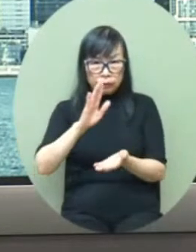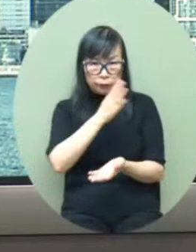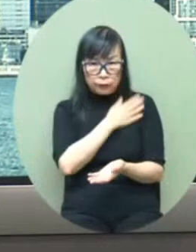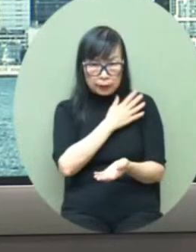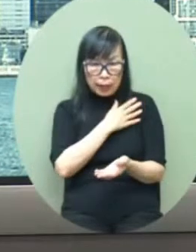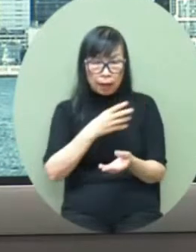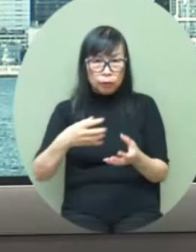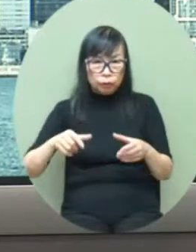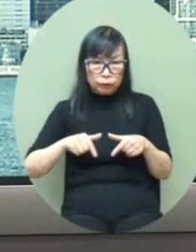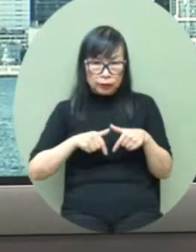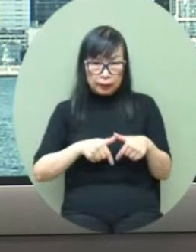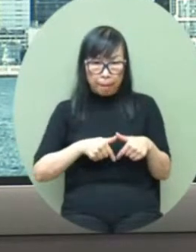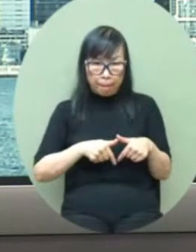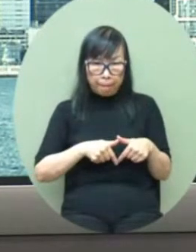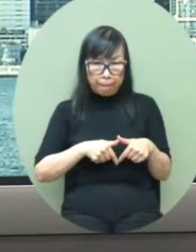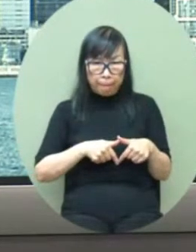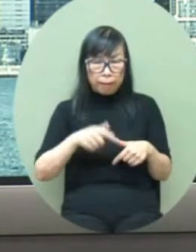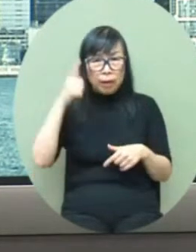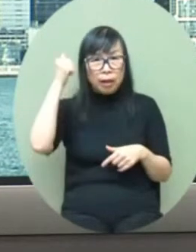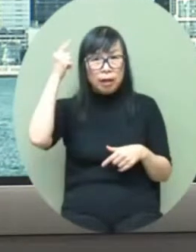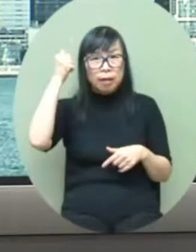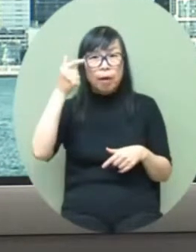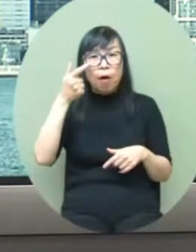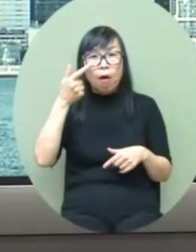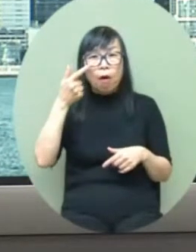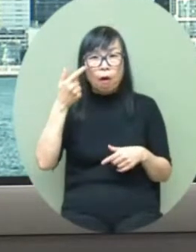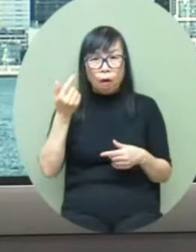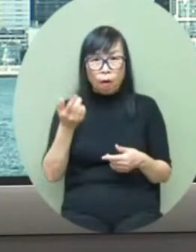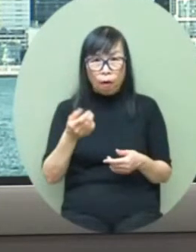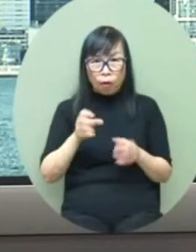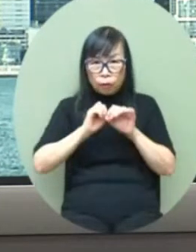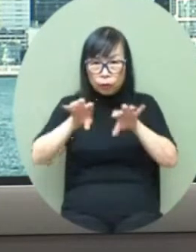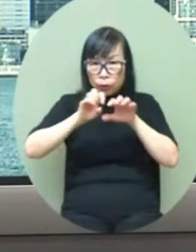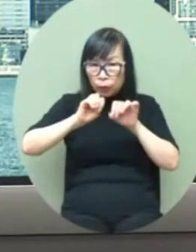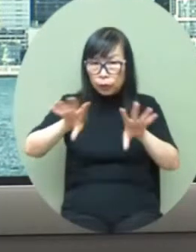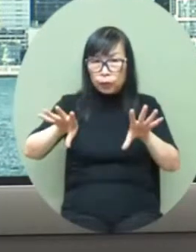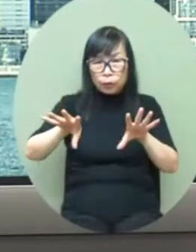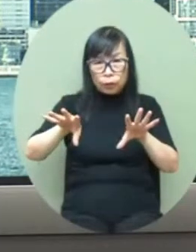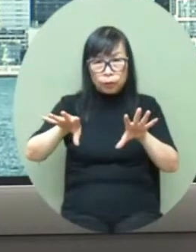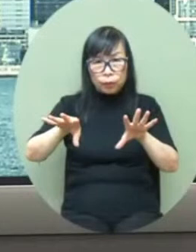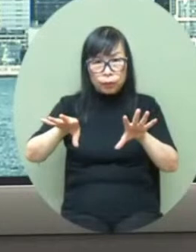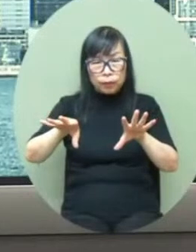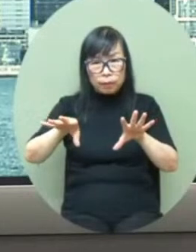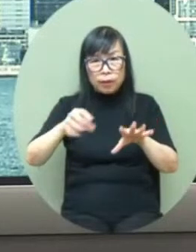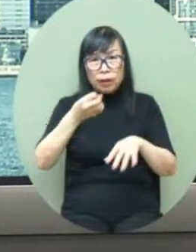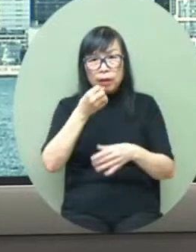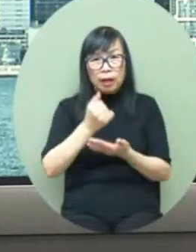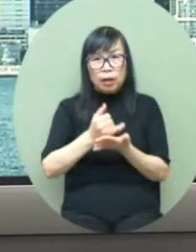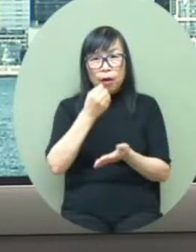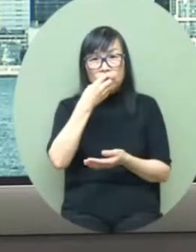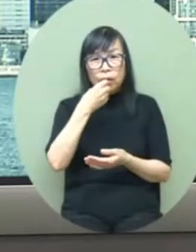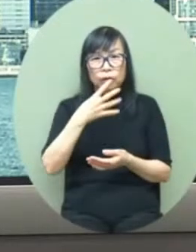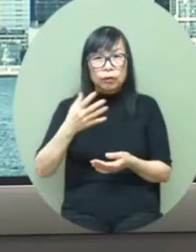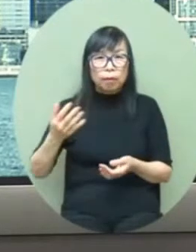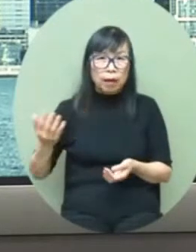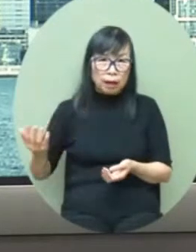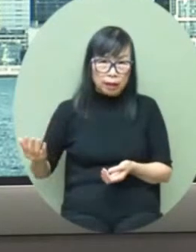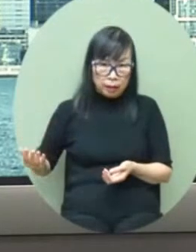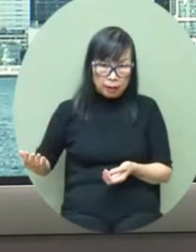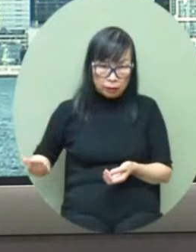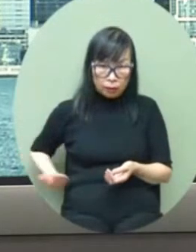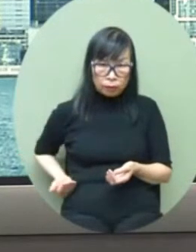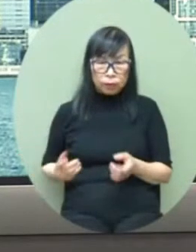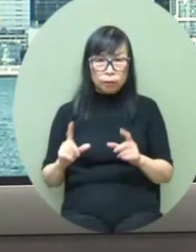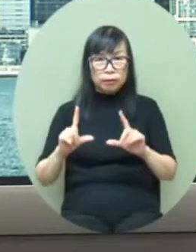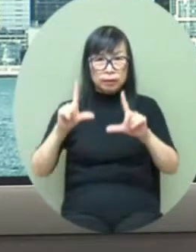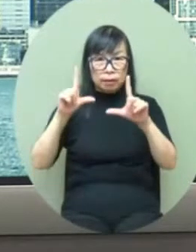TDC and Guangdong Province work together to organize this event. The focus